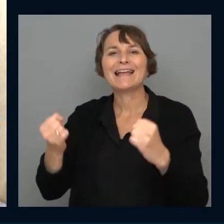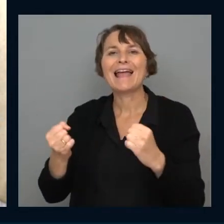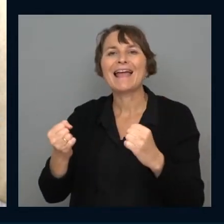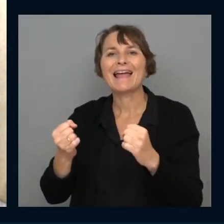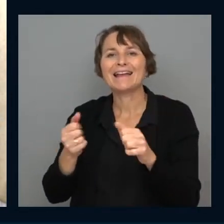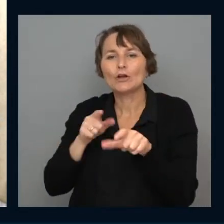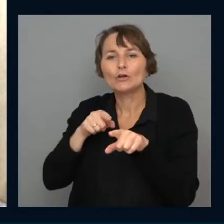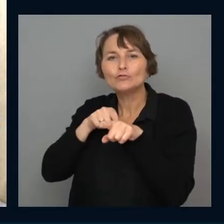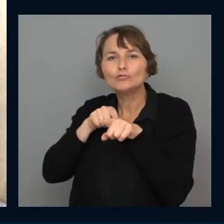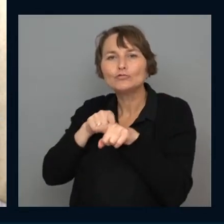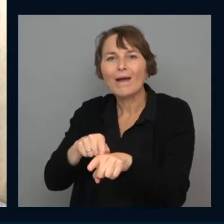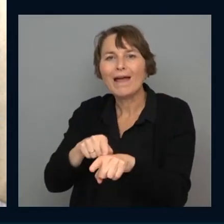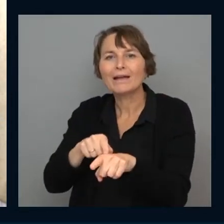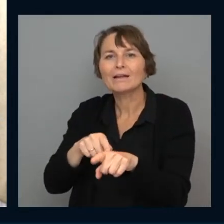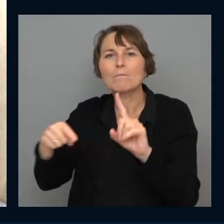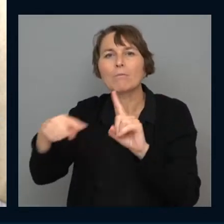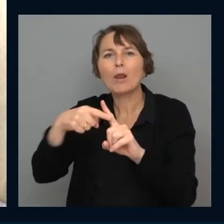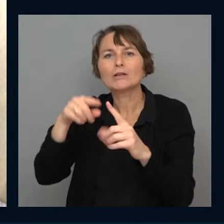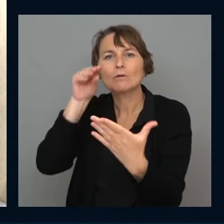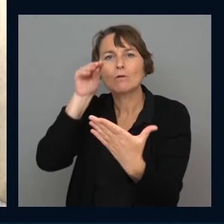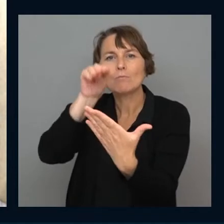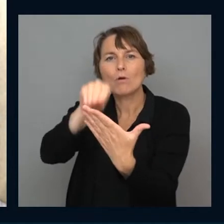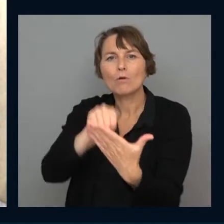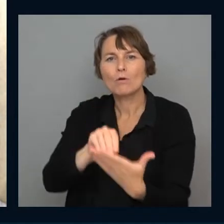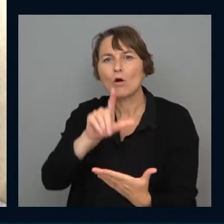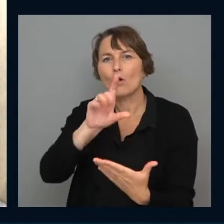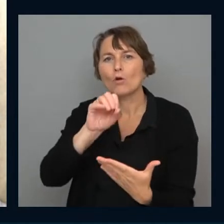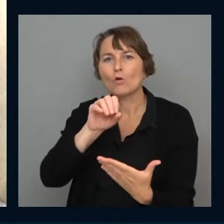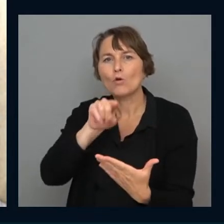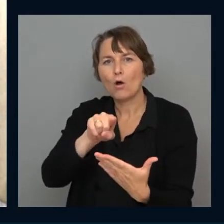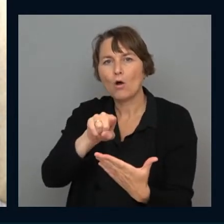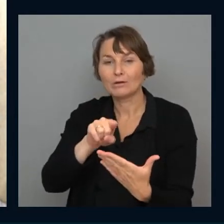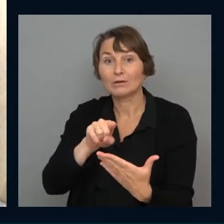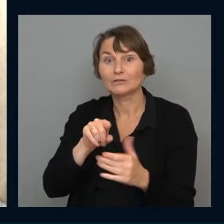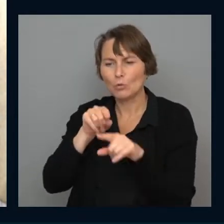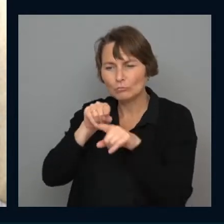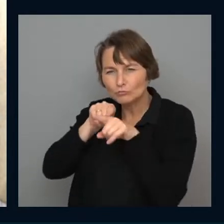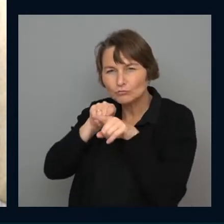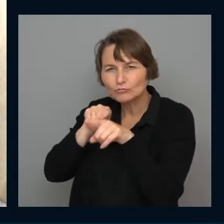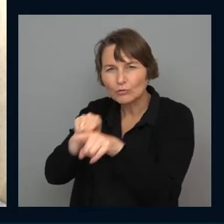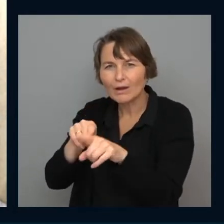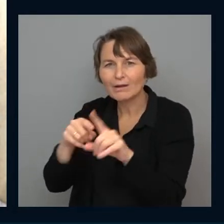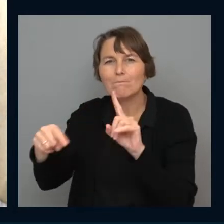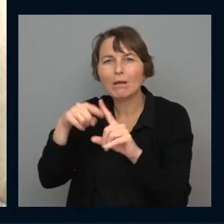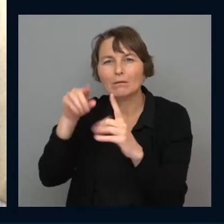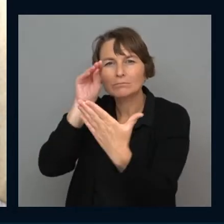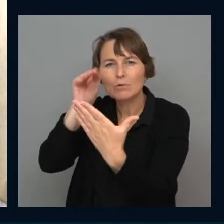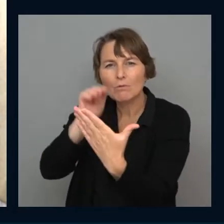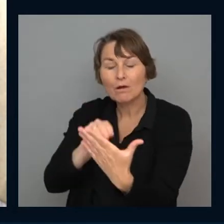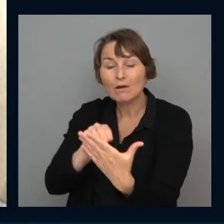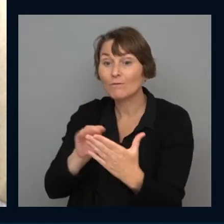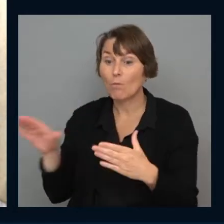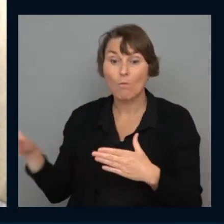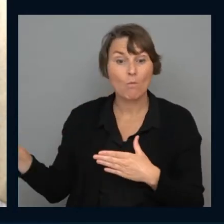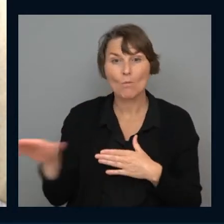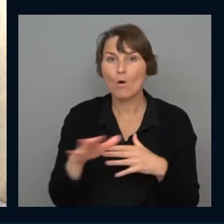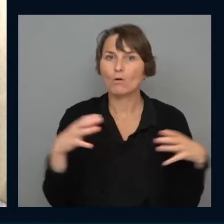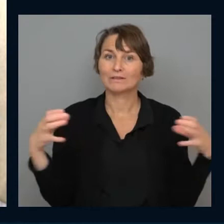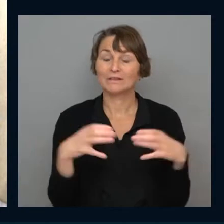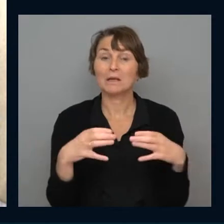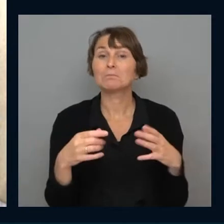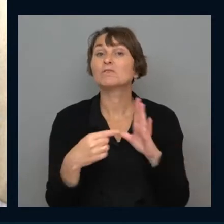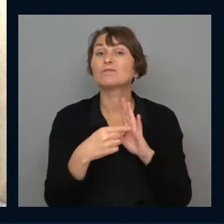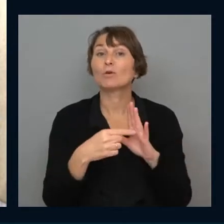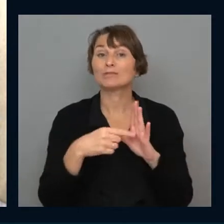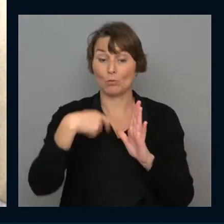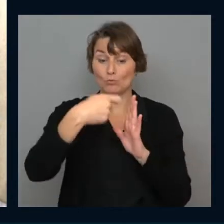is so crucial to every project we go into. And when I say tracking and logging, for the entire team. So when the PM's like, right, I need to report back and do